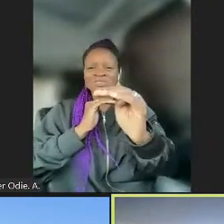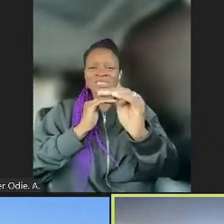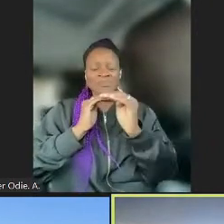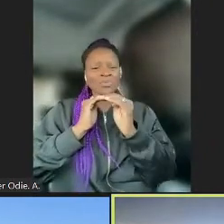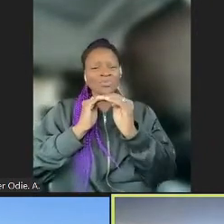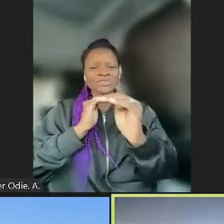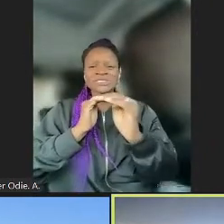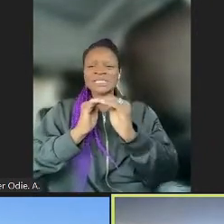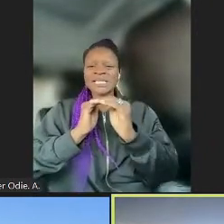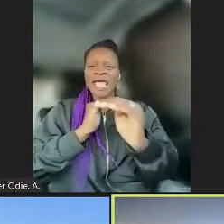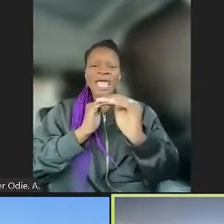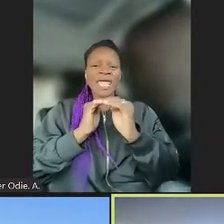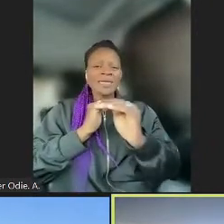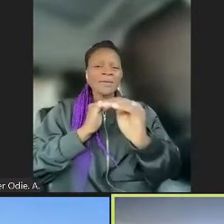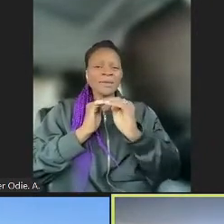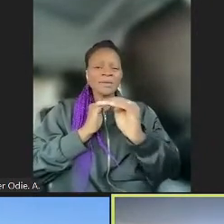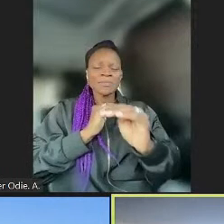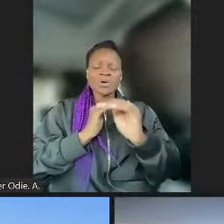terms of the numbers.